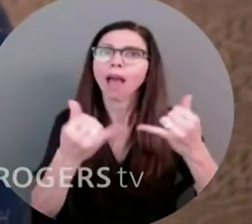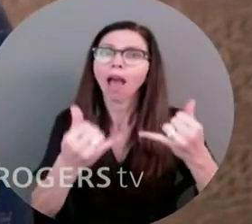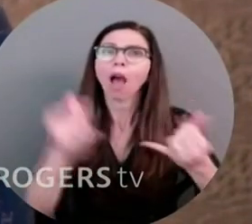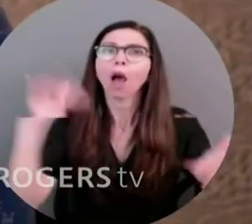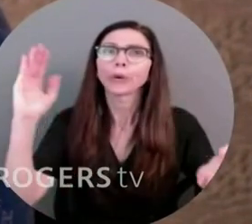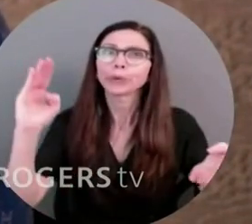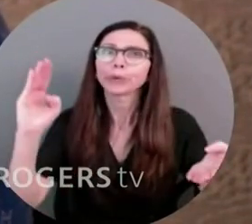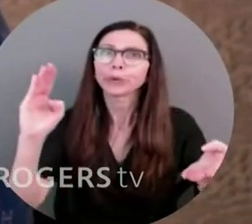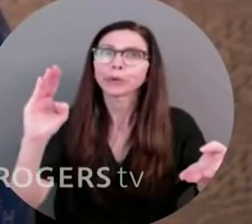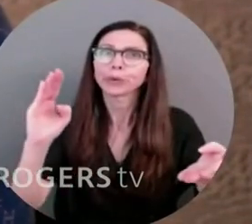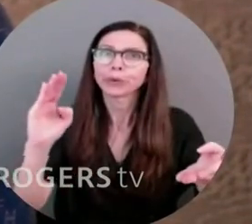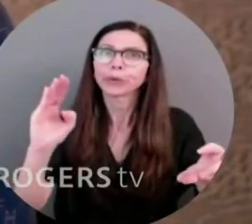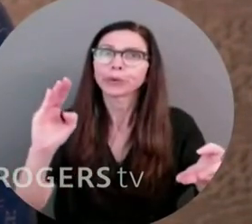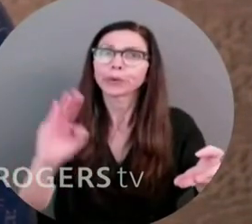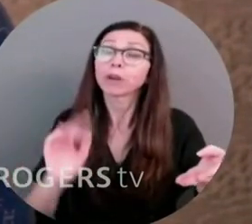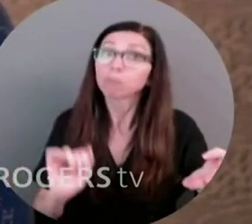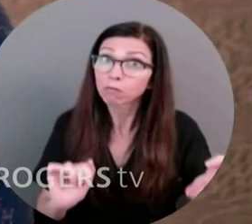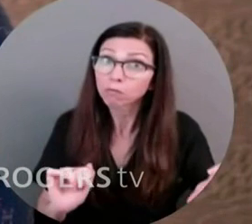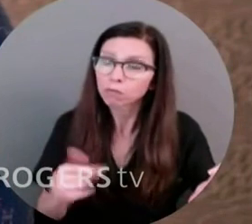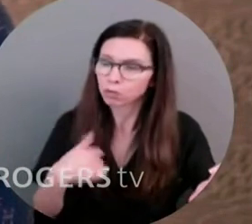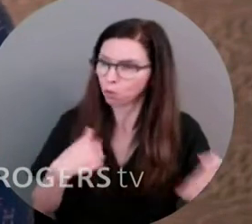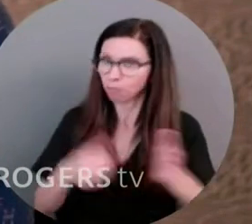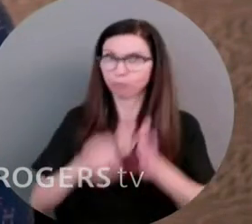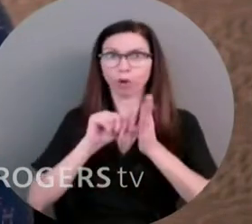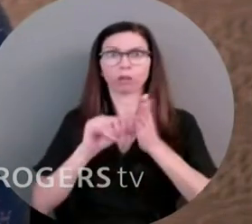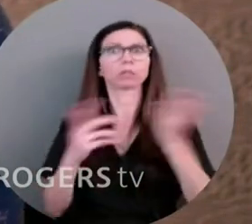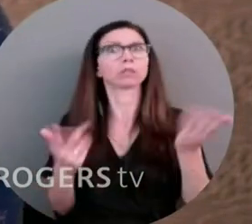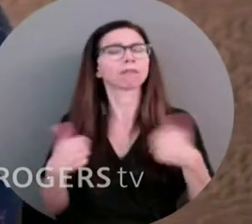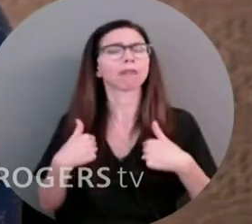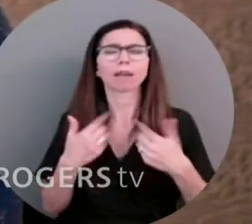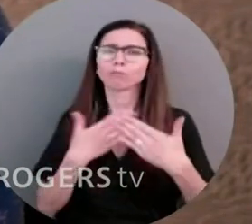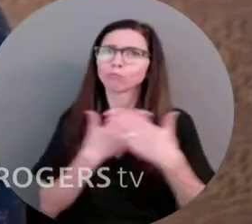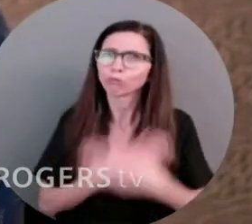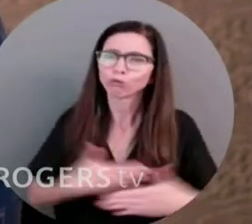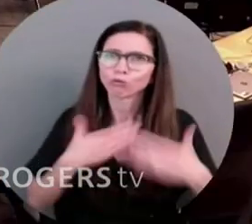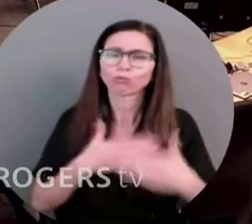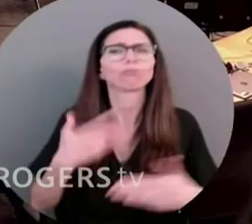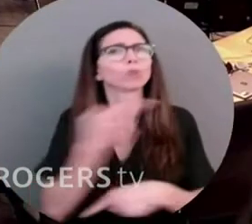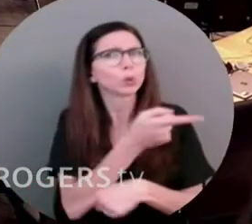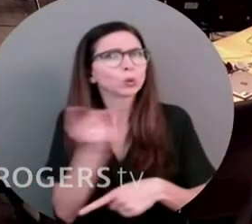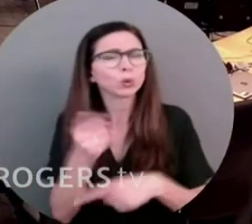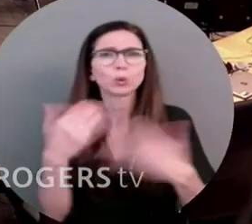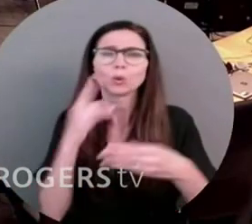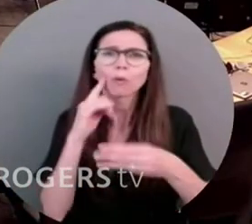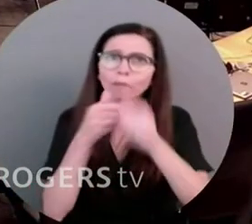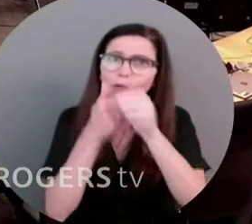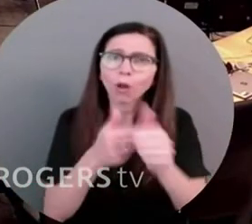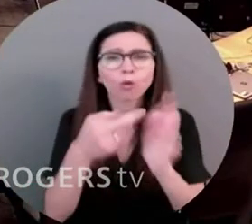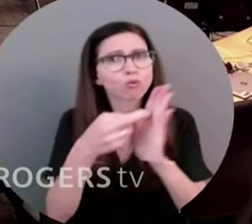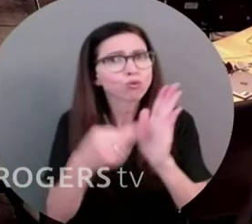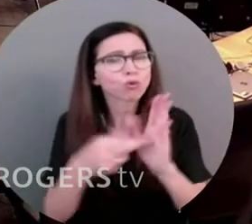And I appreciate that people are continuing to follow the rules. Thank you very much.